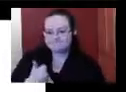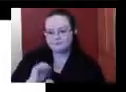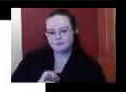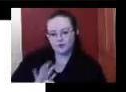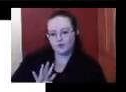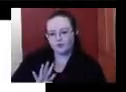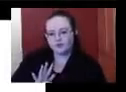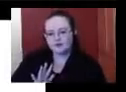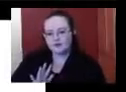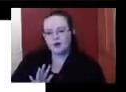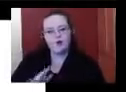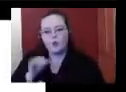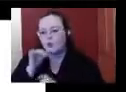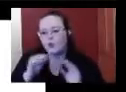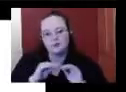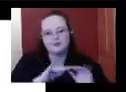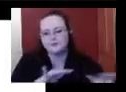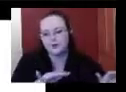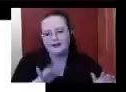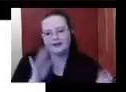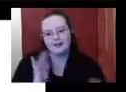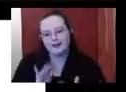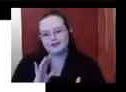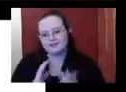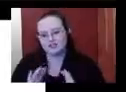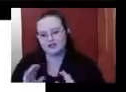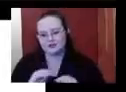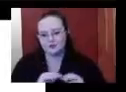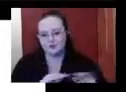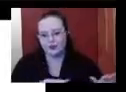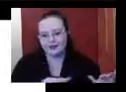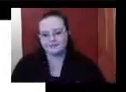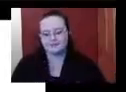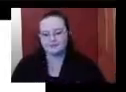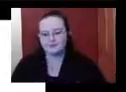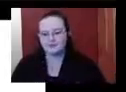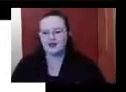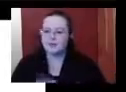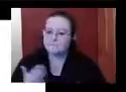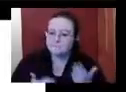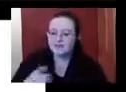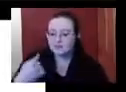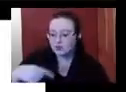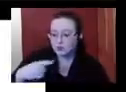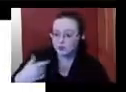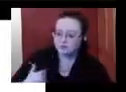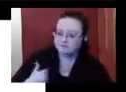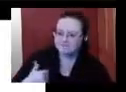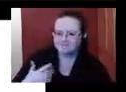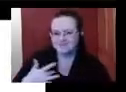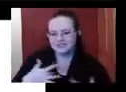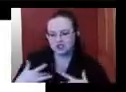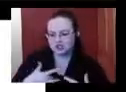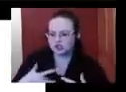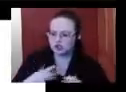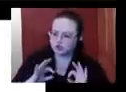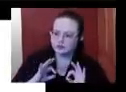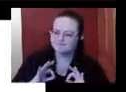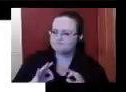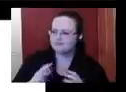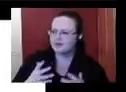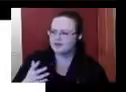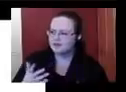are less likely to spread the virus. Young families may be concerned about vaccination because they've heard that it can